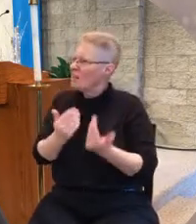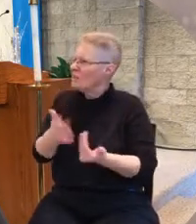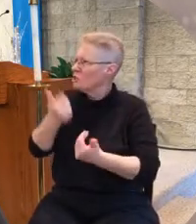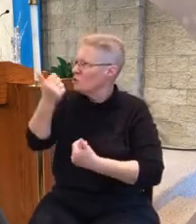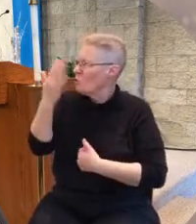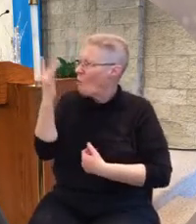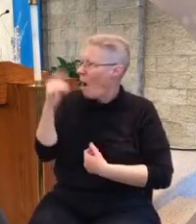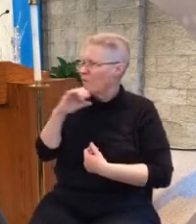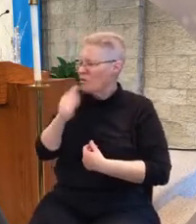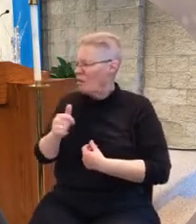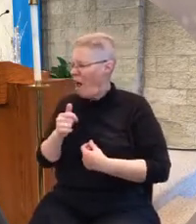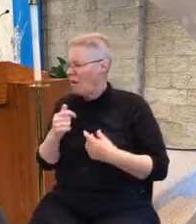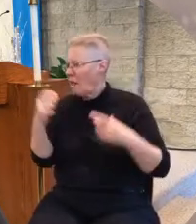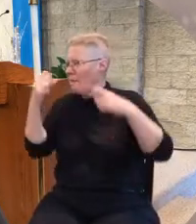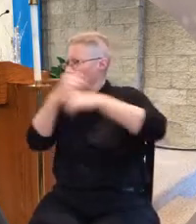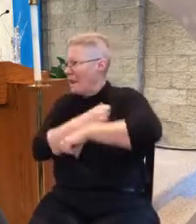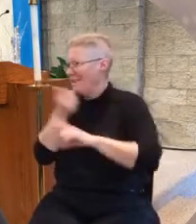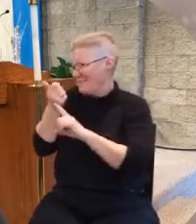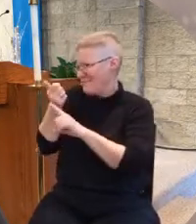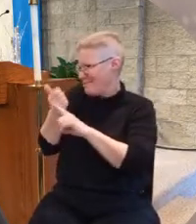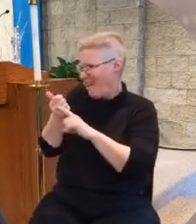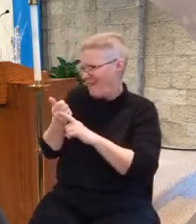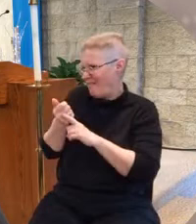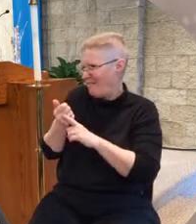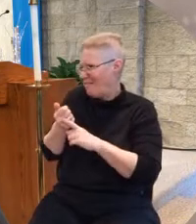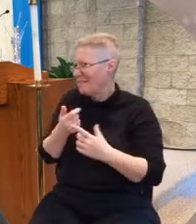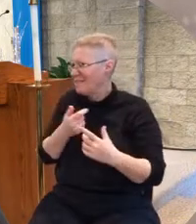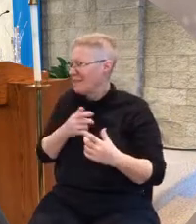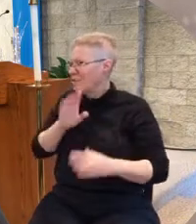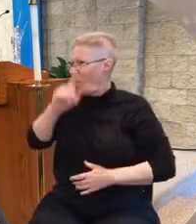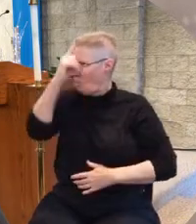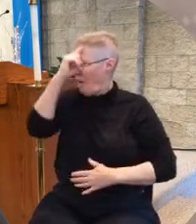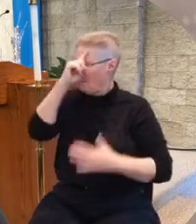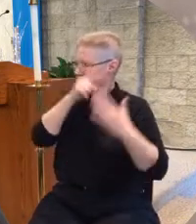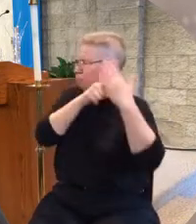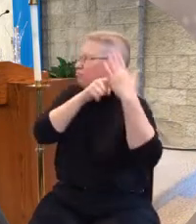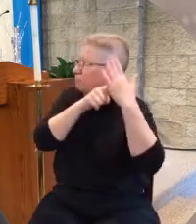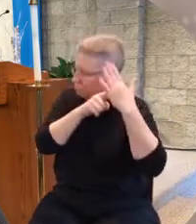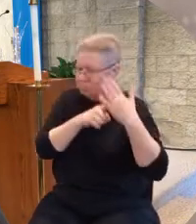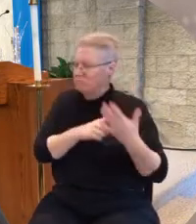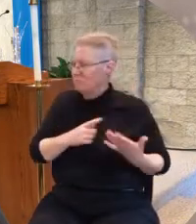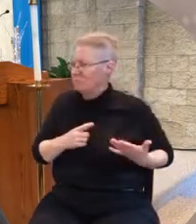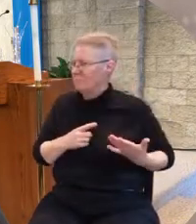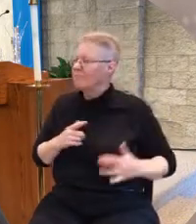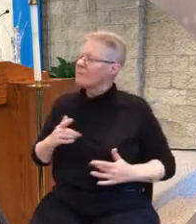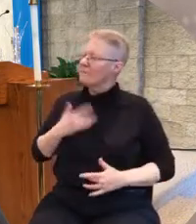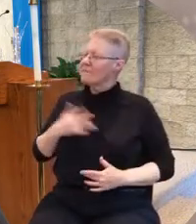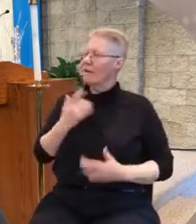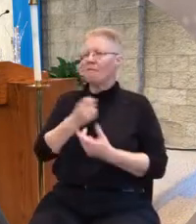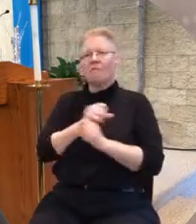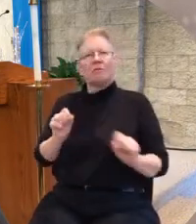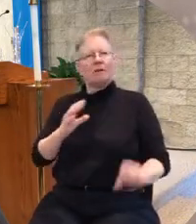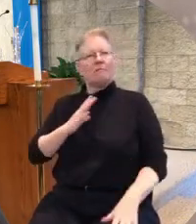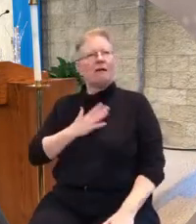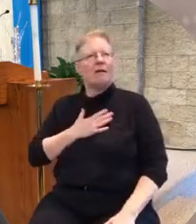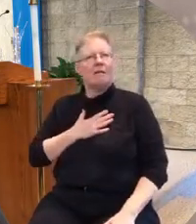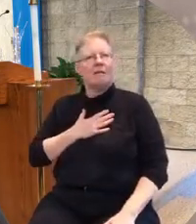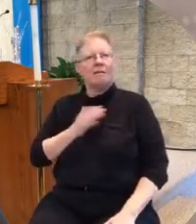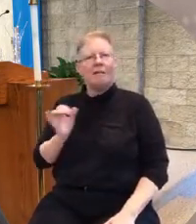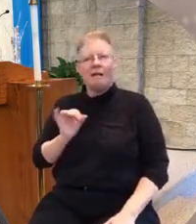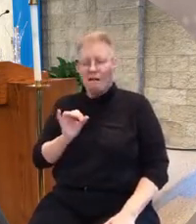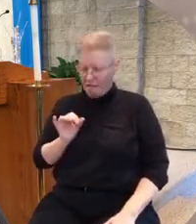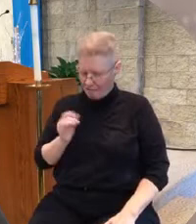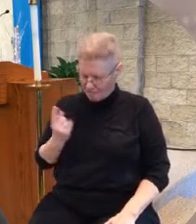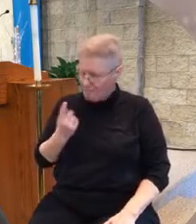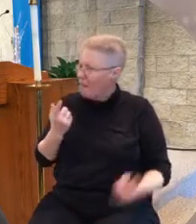self. You're not battling yourself. There's a freedom. There's a sense of, oh, man, oh, something's